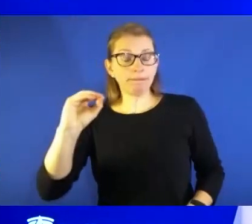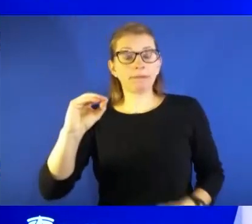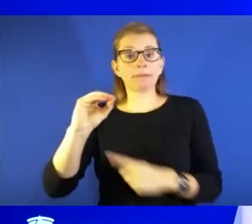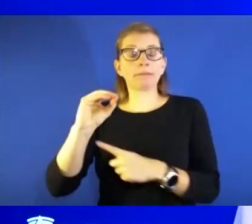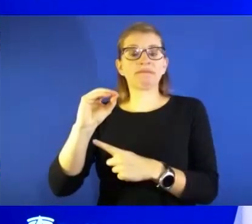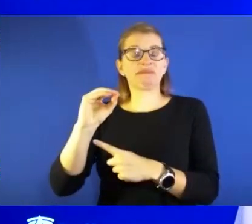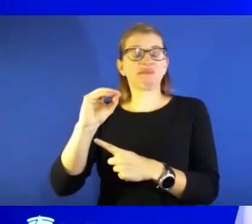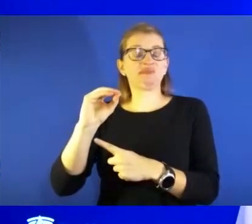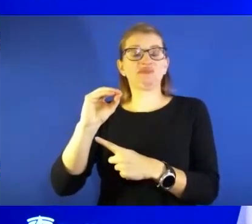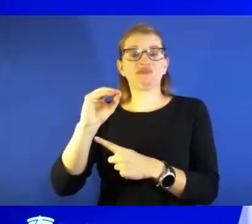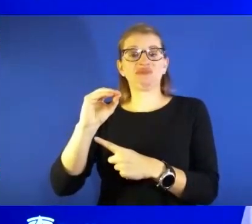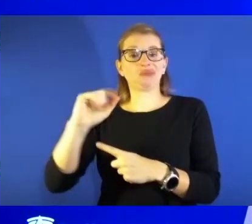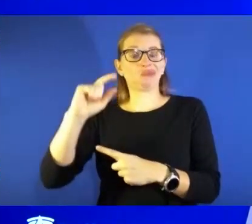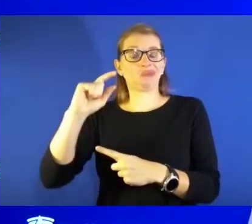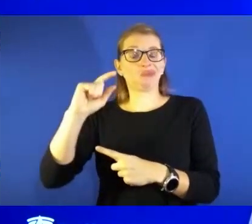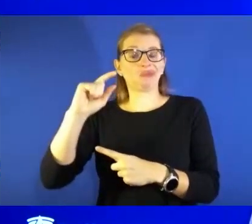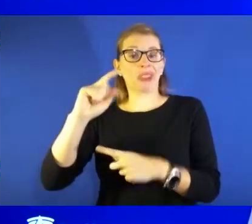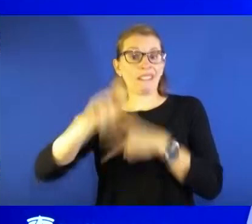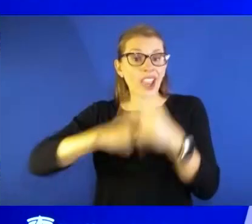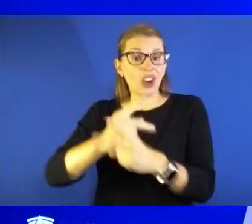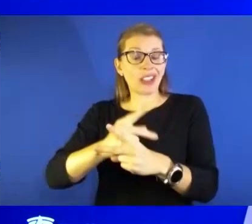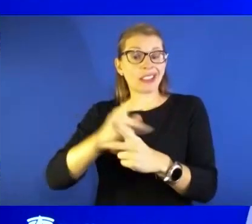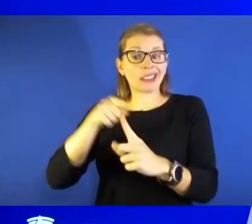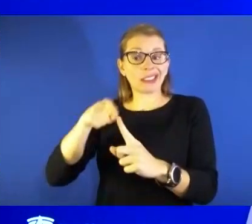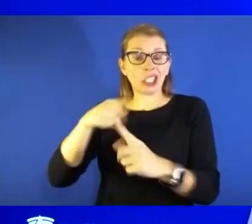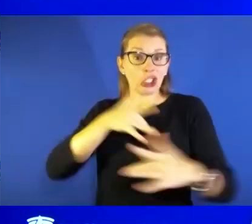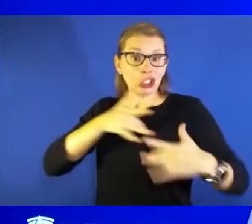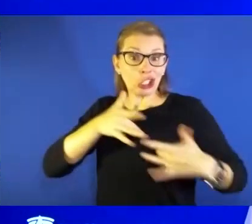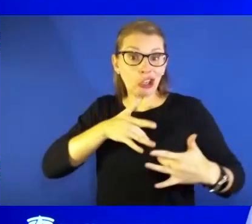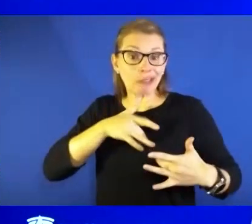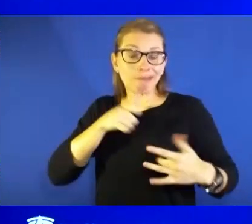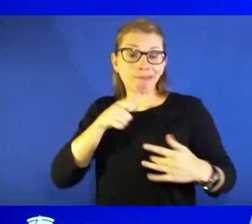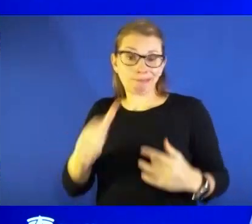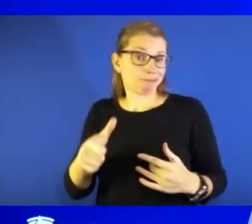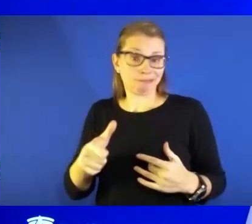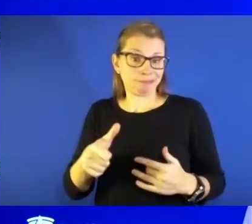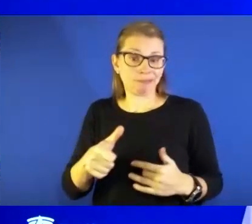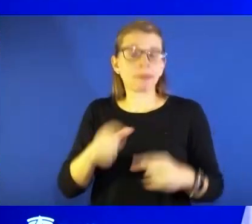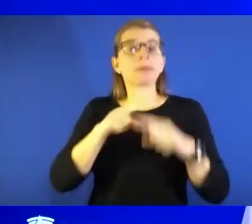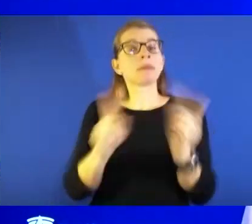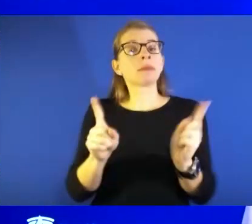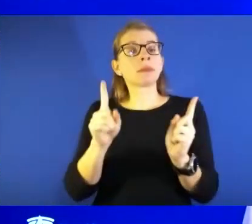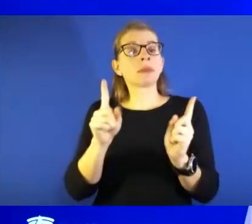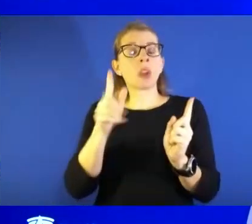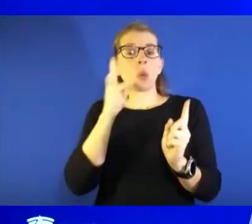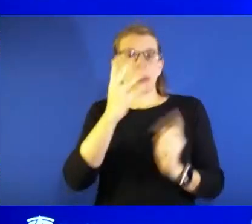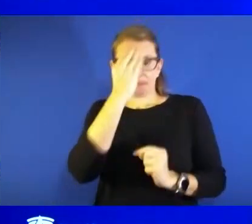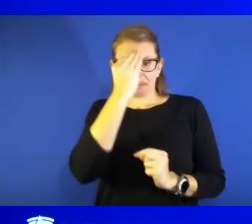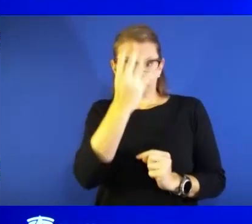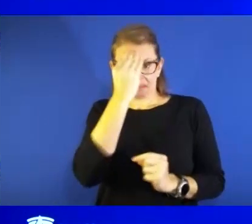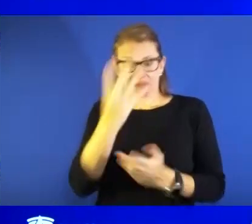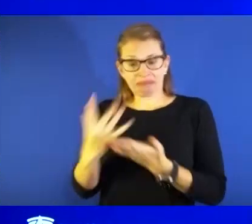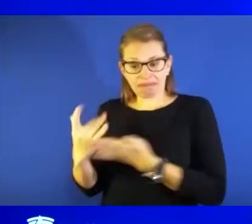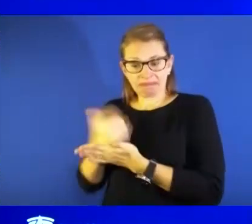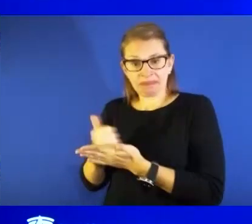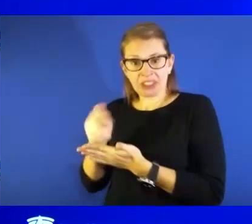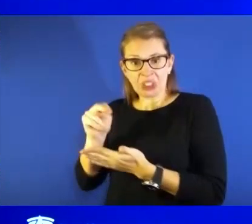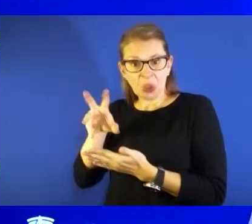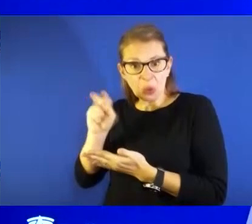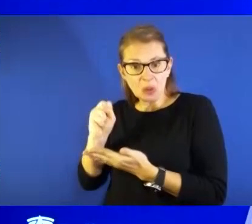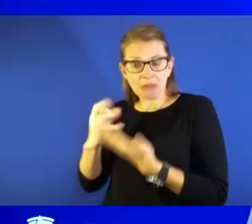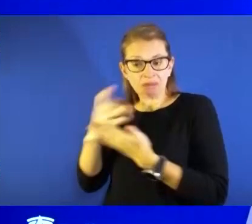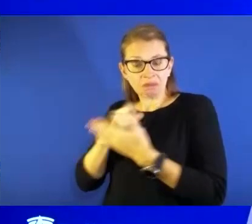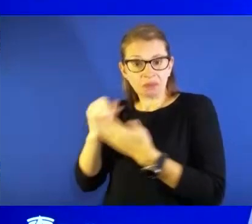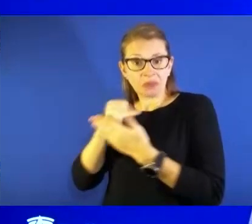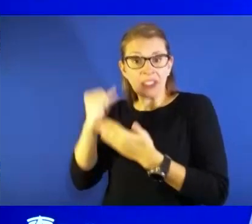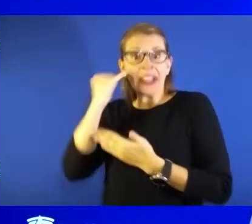this to be a variant of interest or a variant of concern, but we will keep up to date on the news and look to see if, in